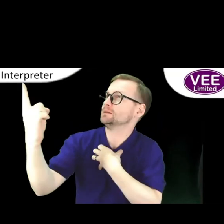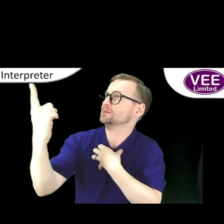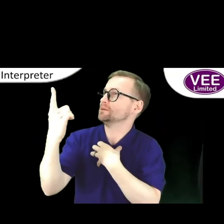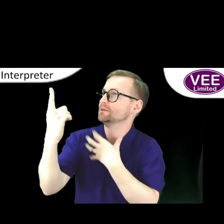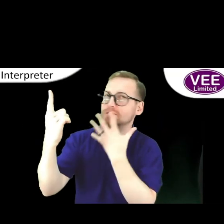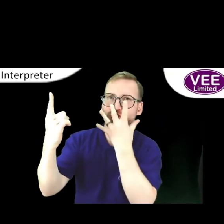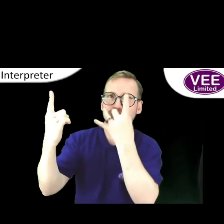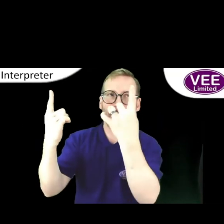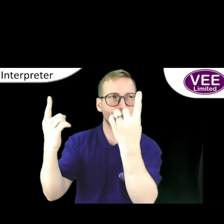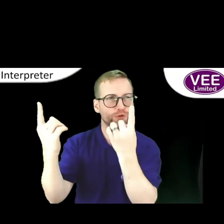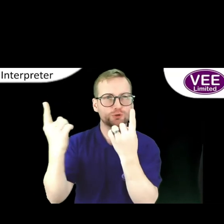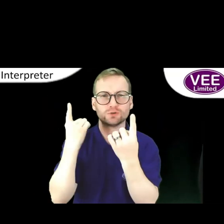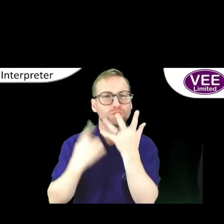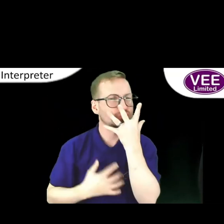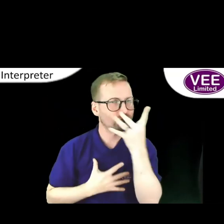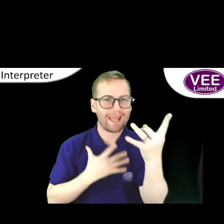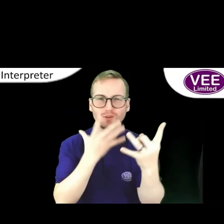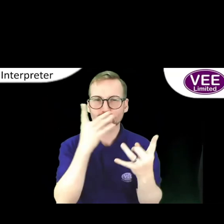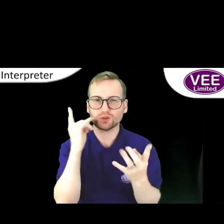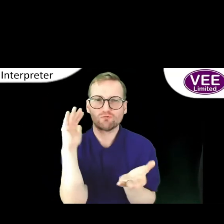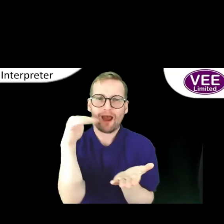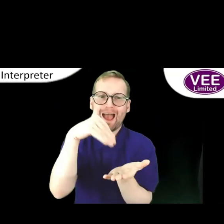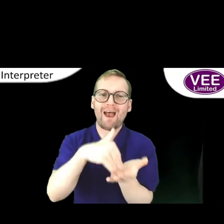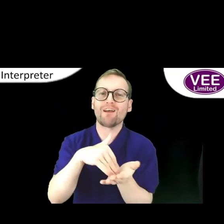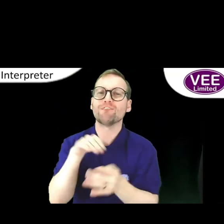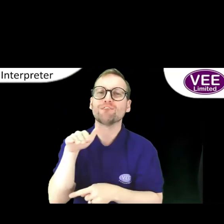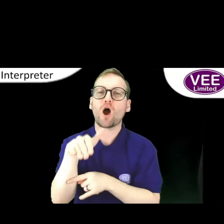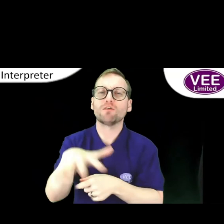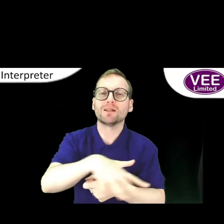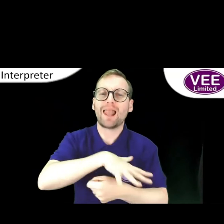Strangers adrift in a foreign land.